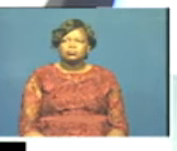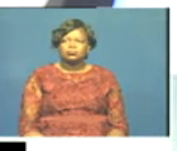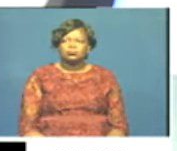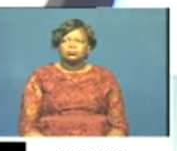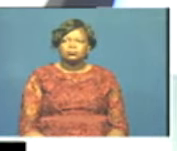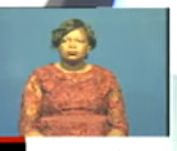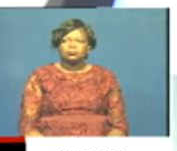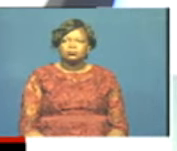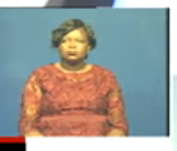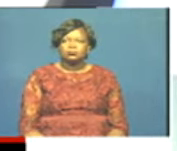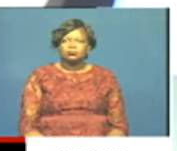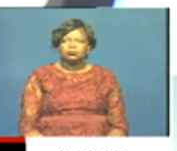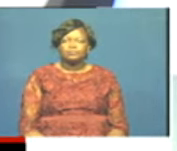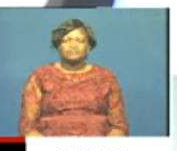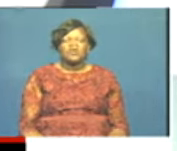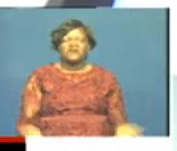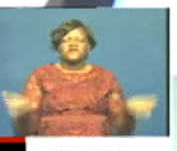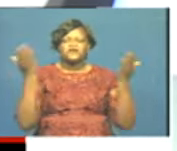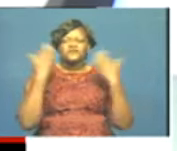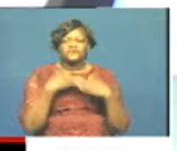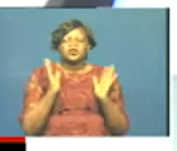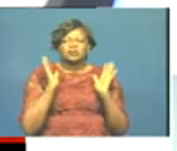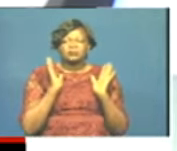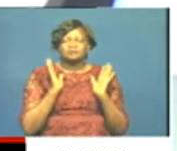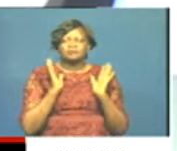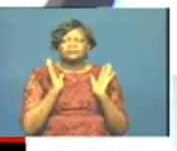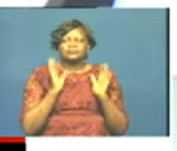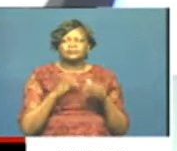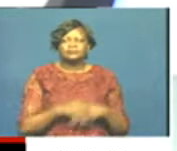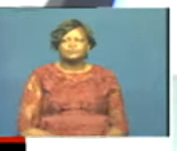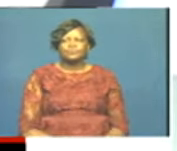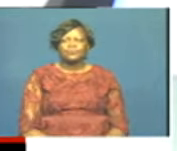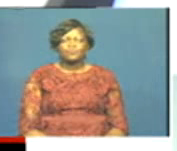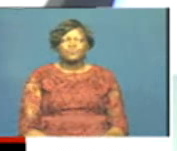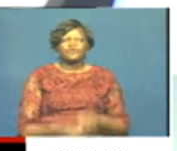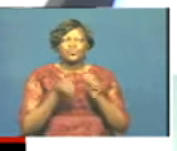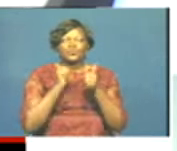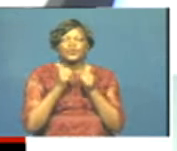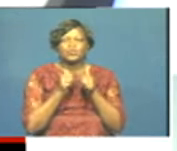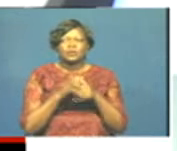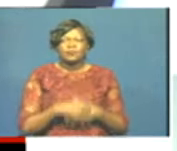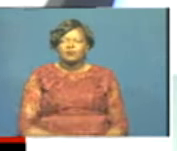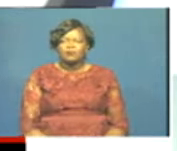Well, that's all we had for you in the world of sports.